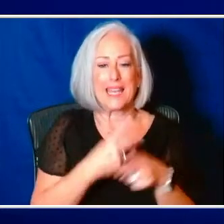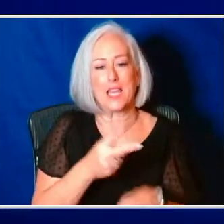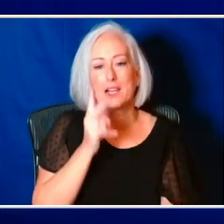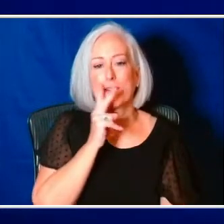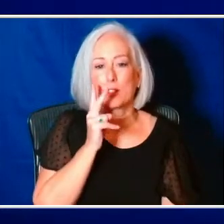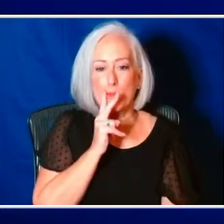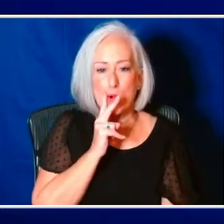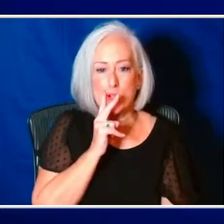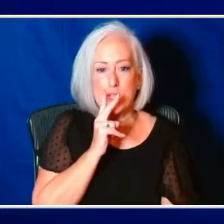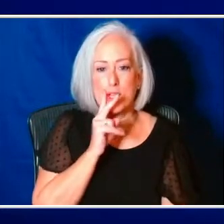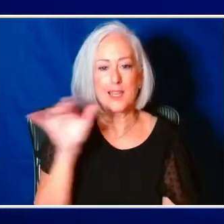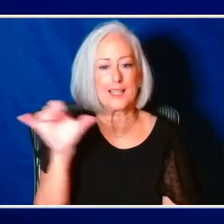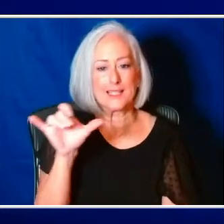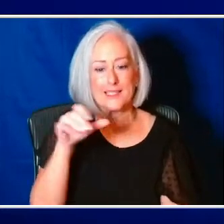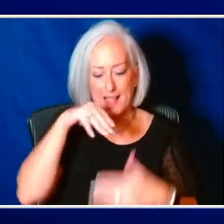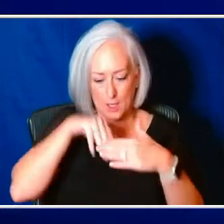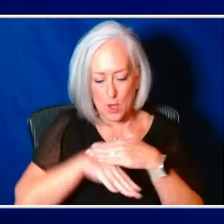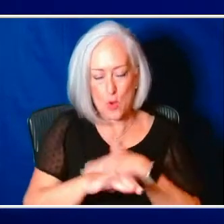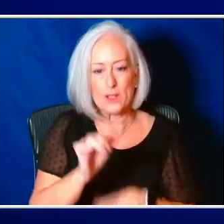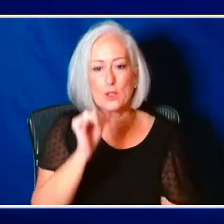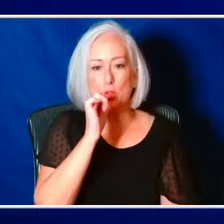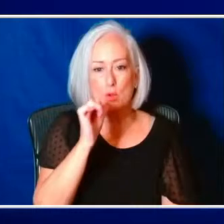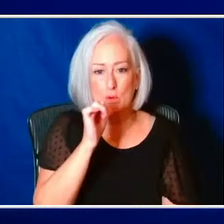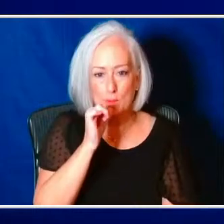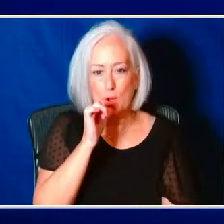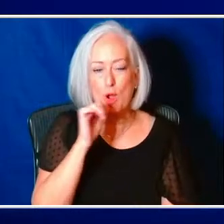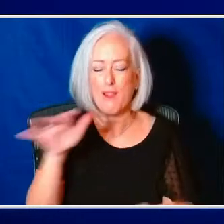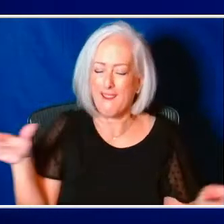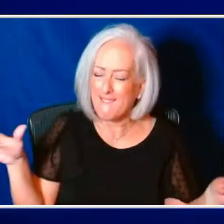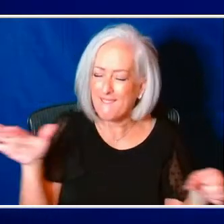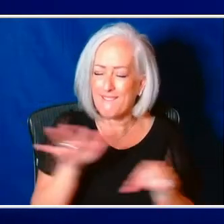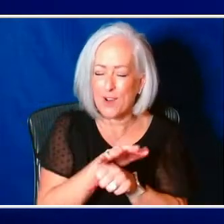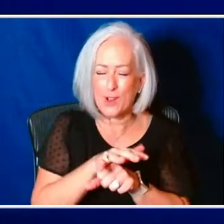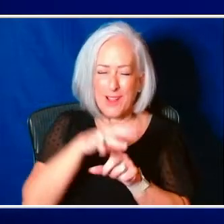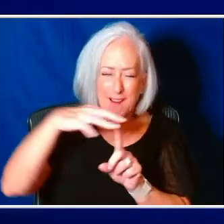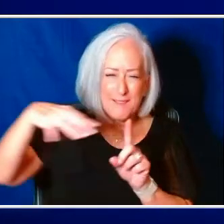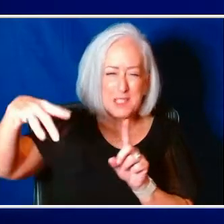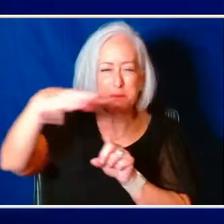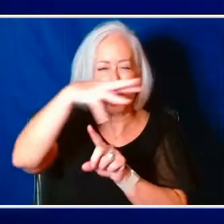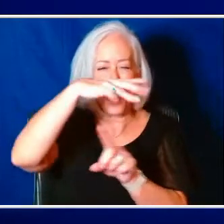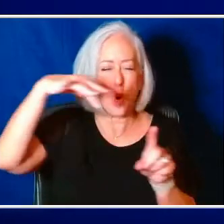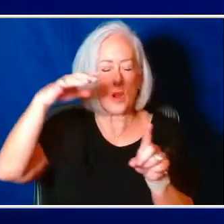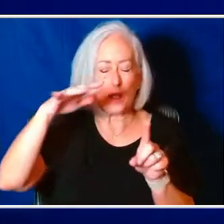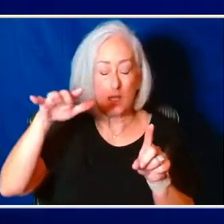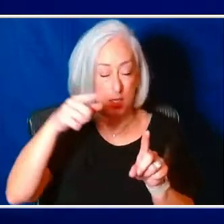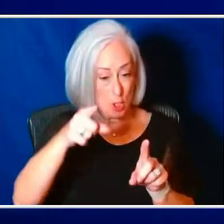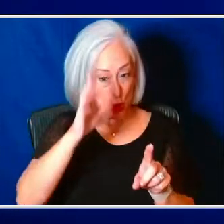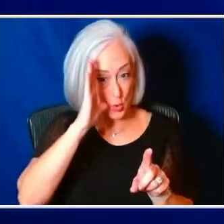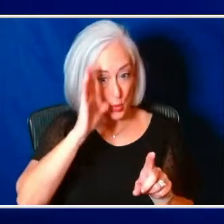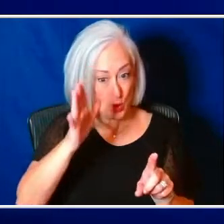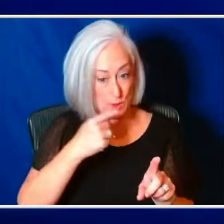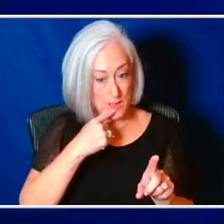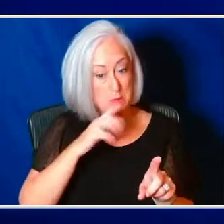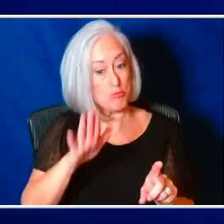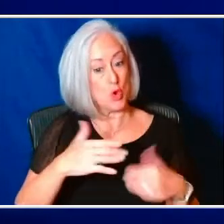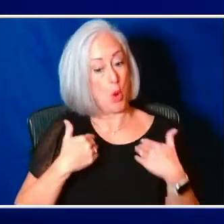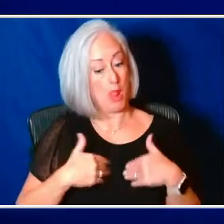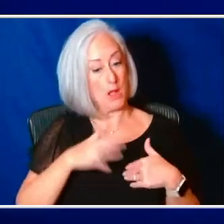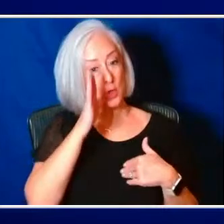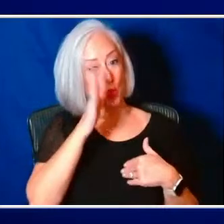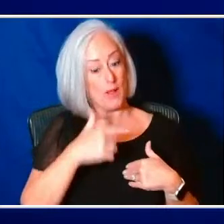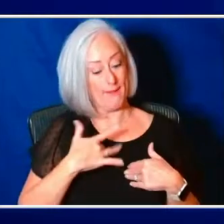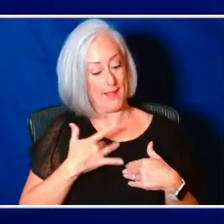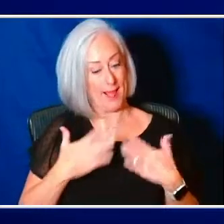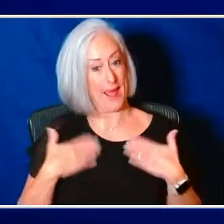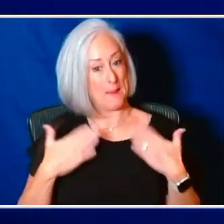a smoke-filled bar and ask yourself, is that something my lungs are going to be happy about? So my answer to the question about marijuana is